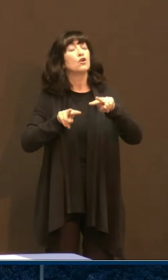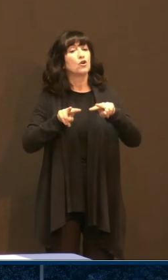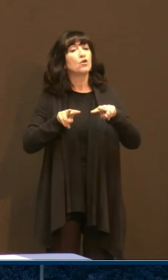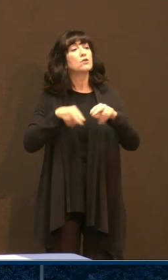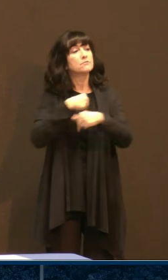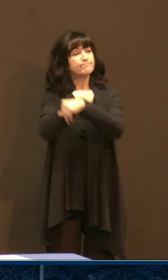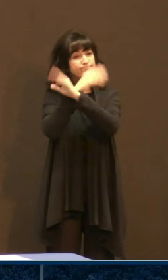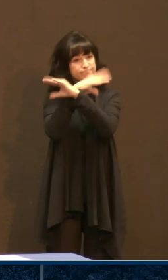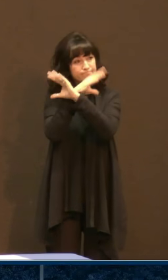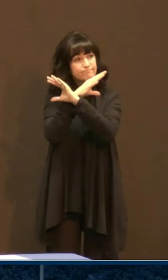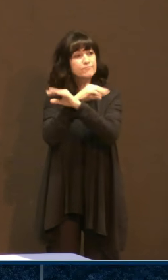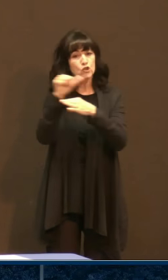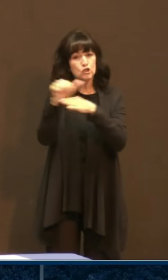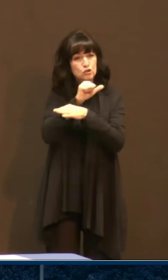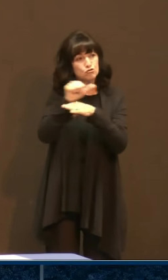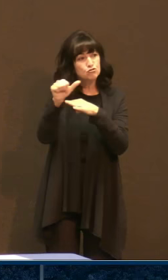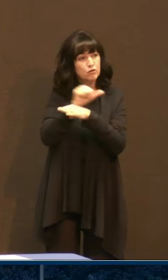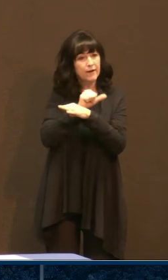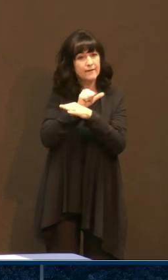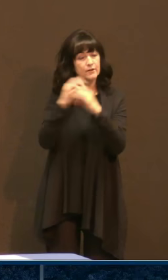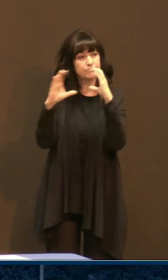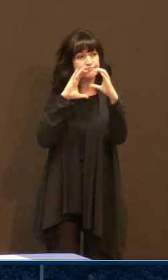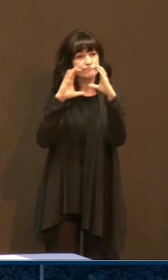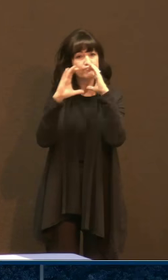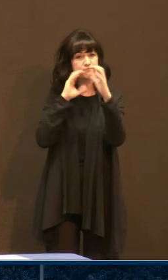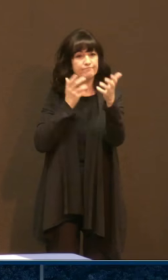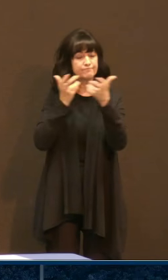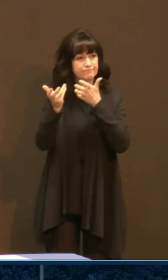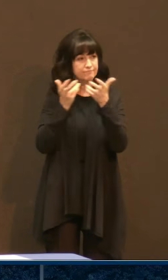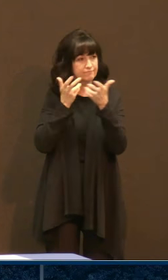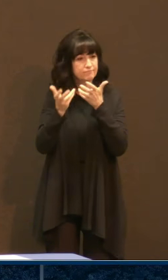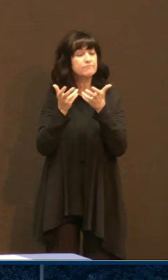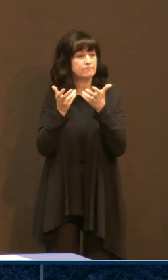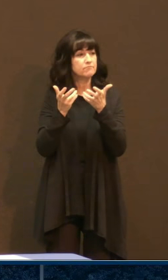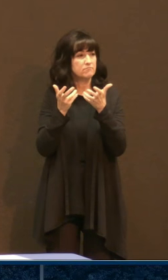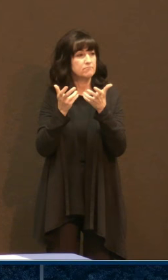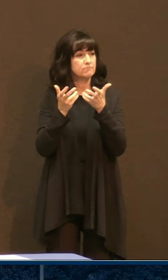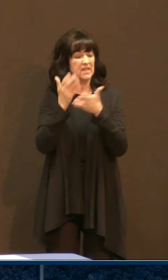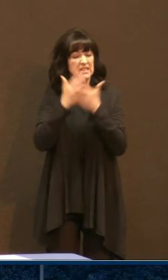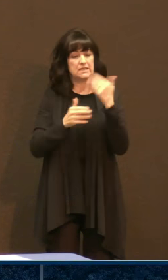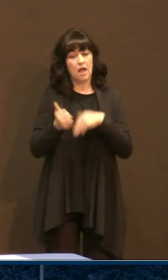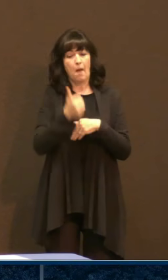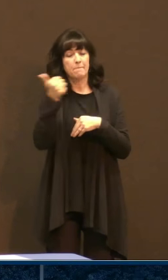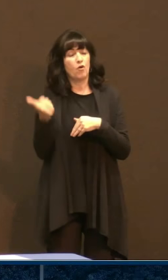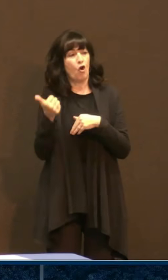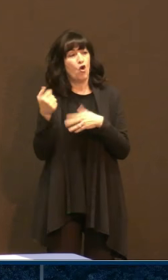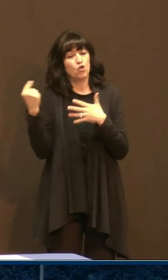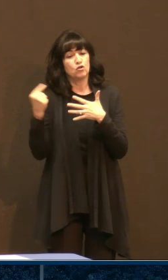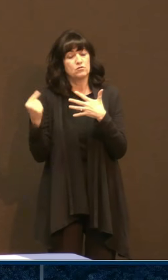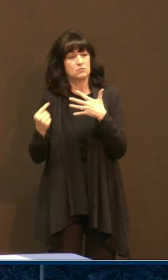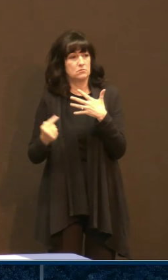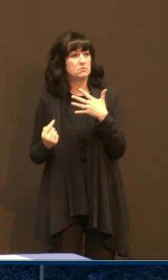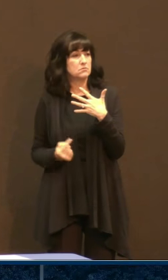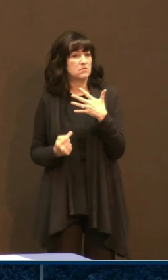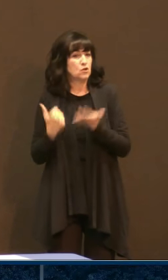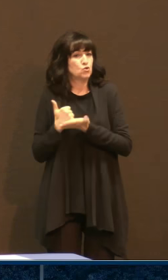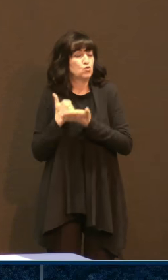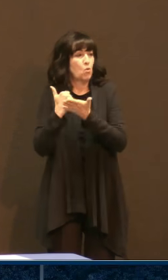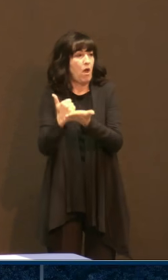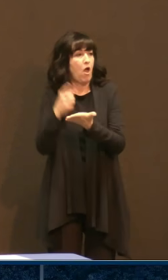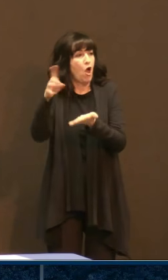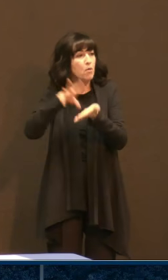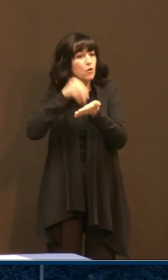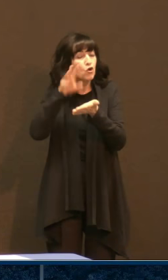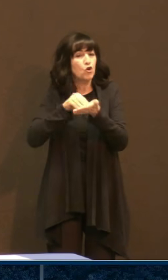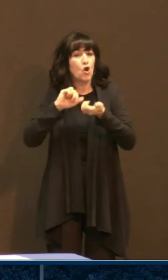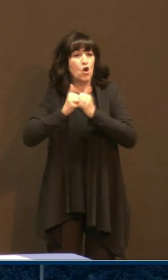and technical assistance, and a number of other measures that we've put in place. But